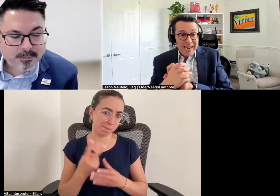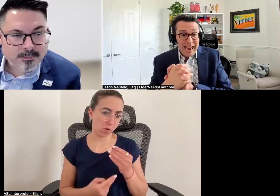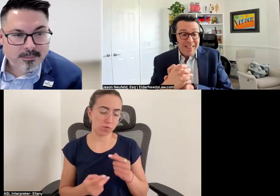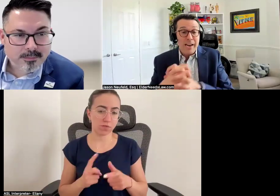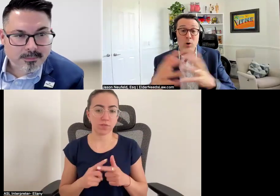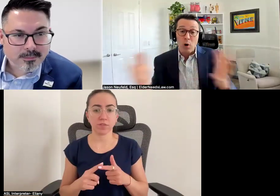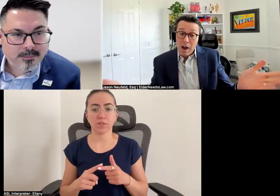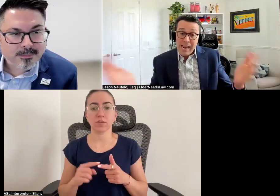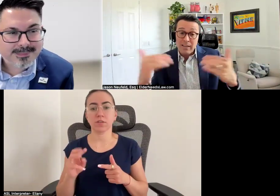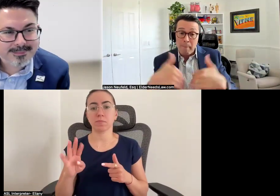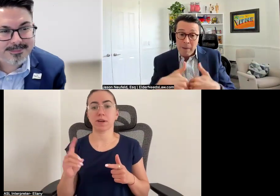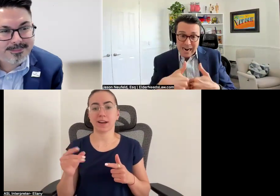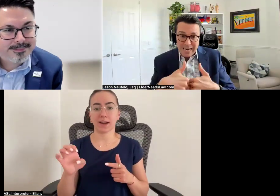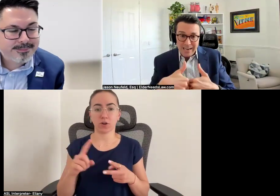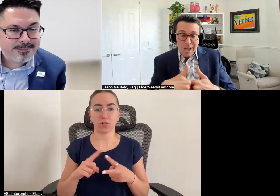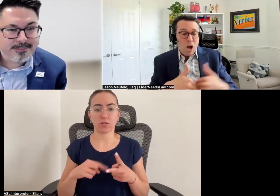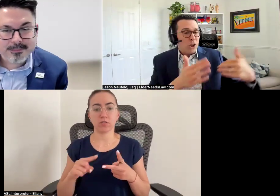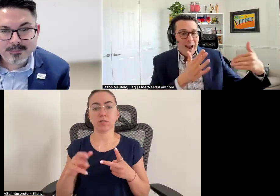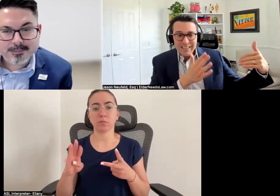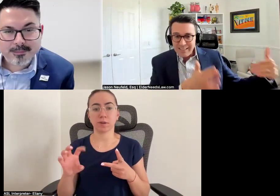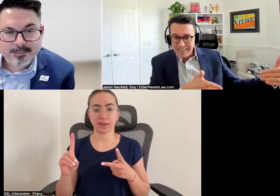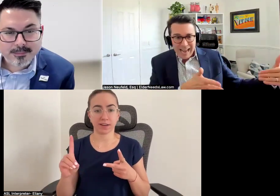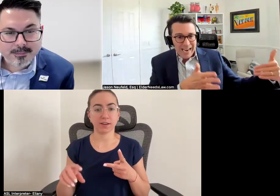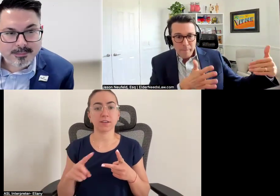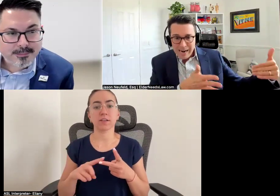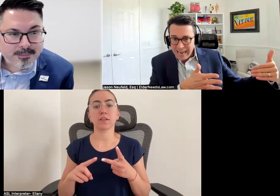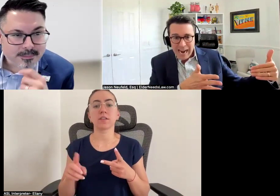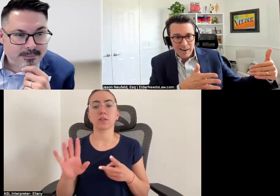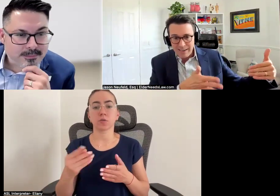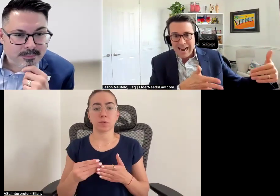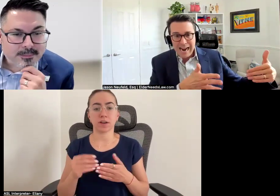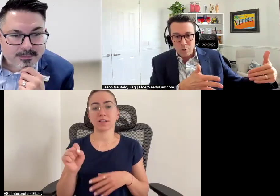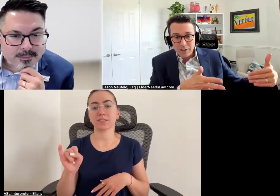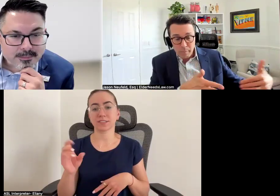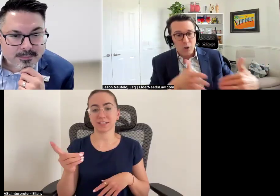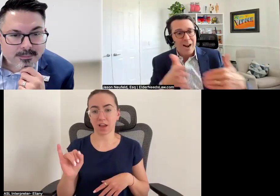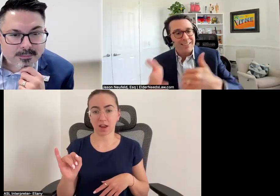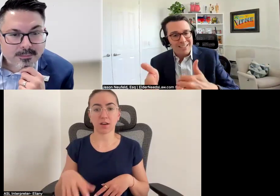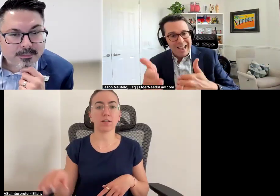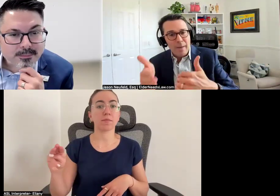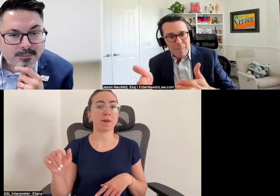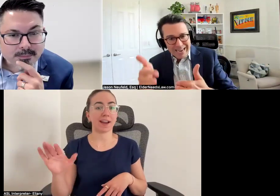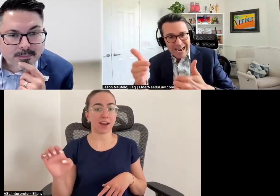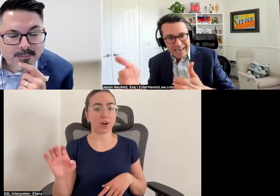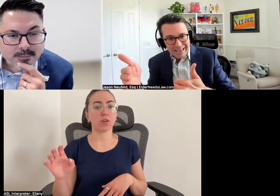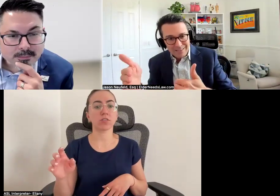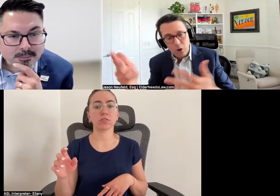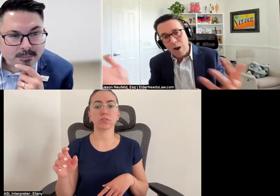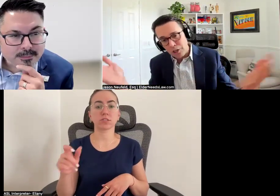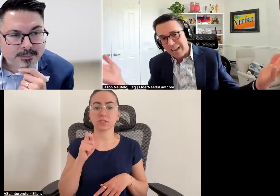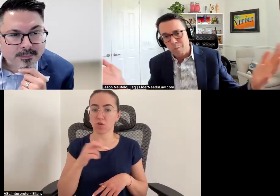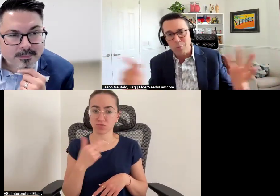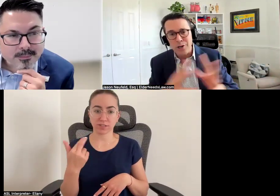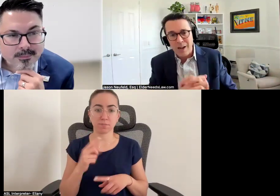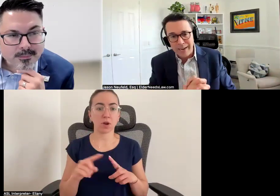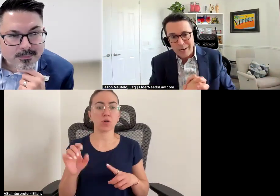and Medicaid, and then if you were coming into money, your SSDI and Medicare is not at risk, but your SSI and Medicaid is, and the